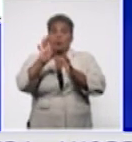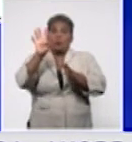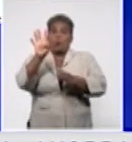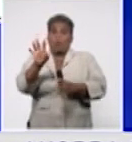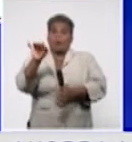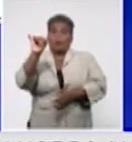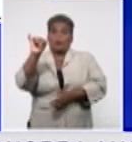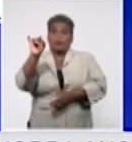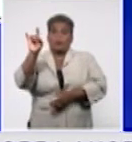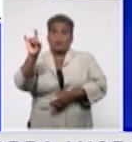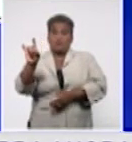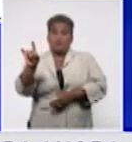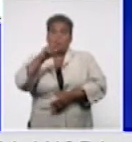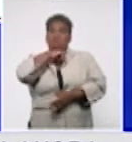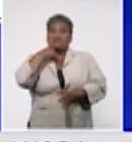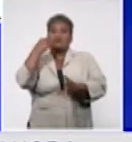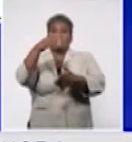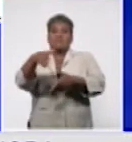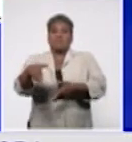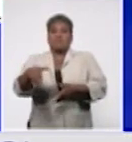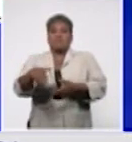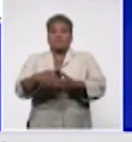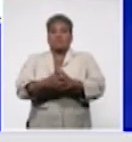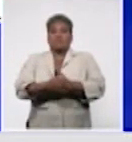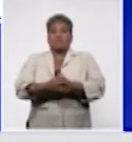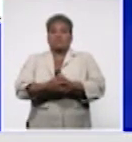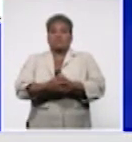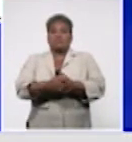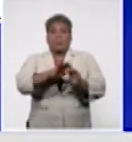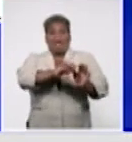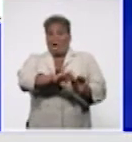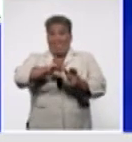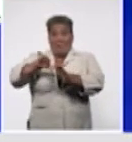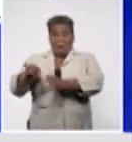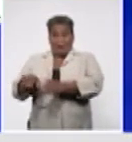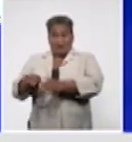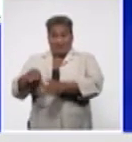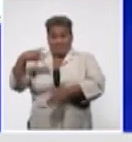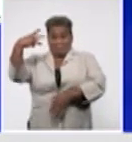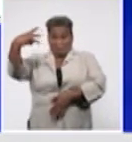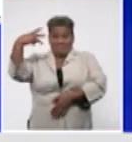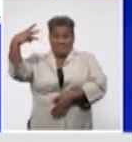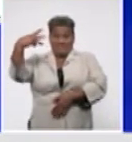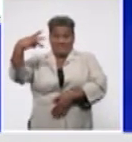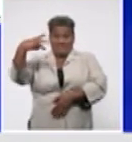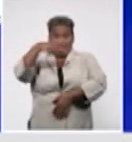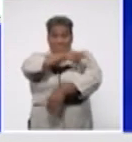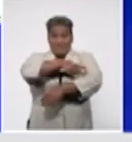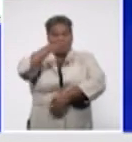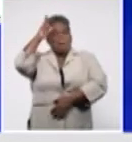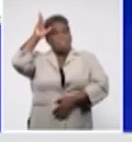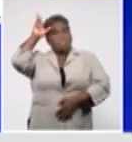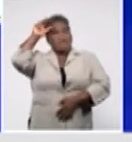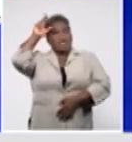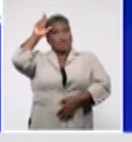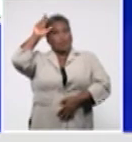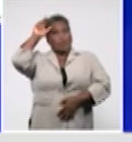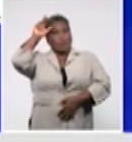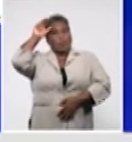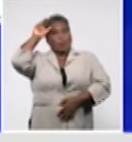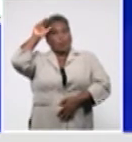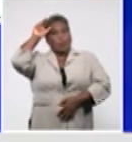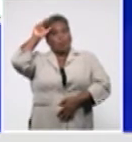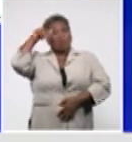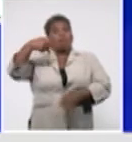7,731, and 181 deaths only yesterday. Colombia with 8,024 infections and